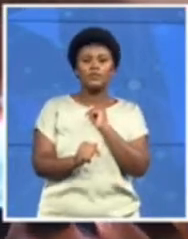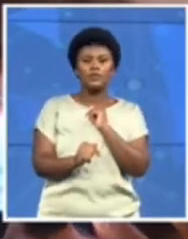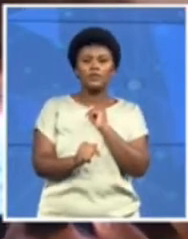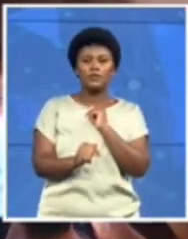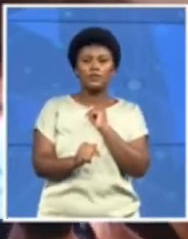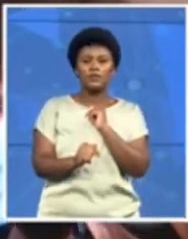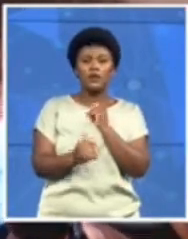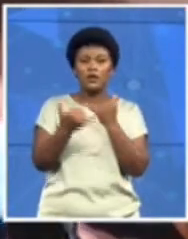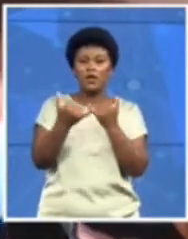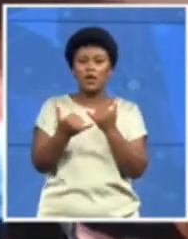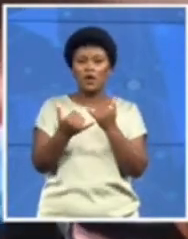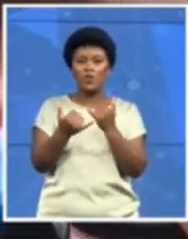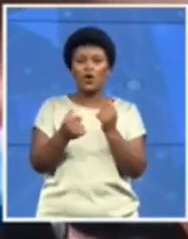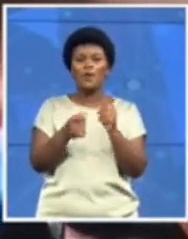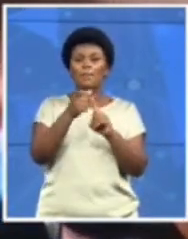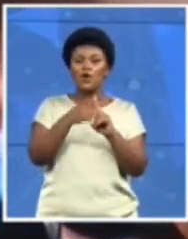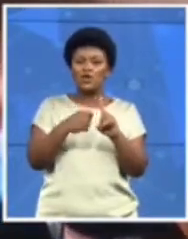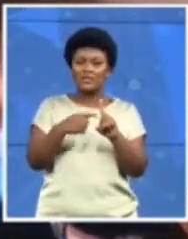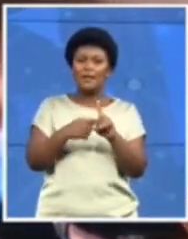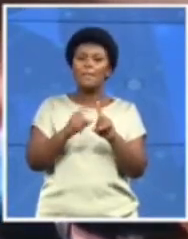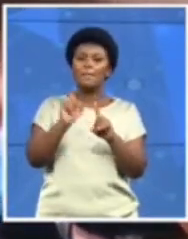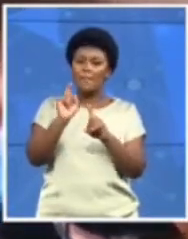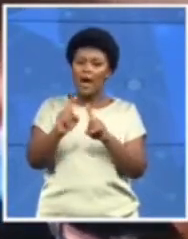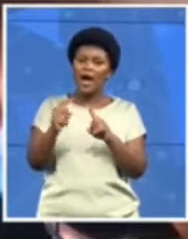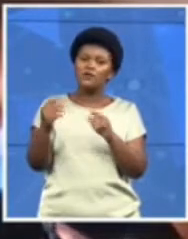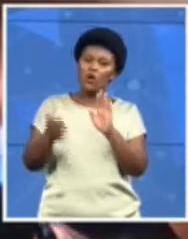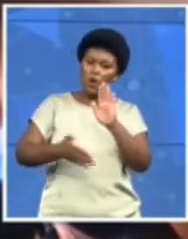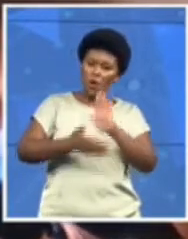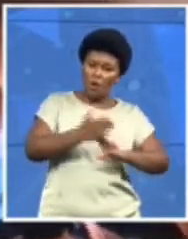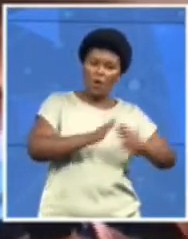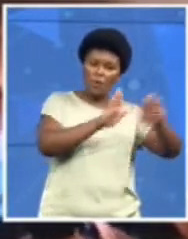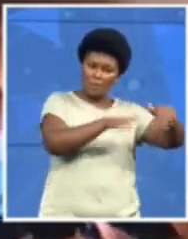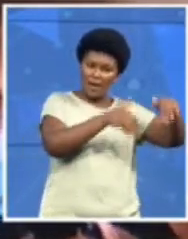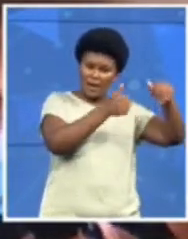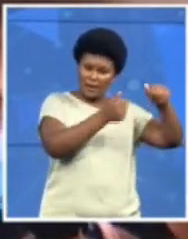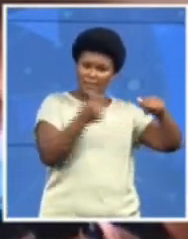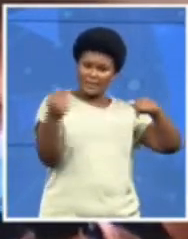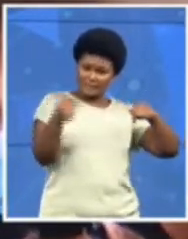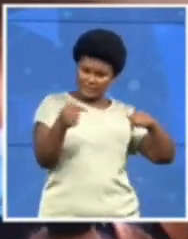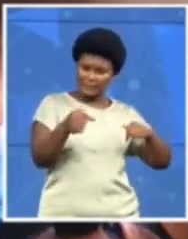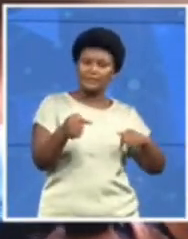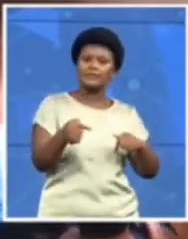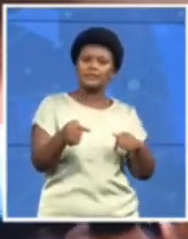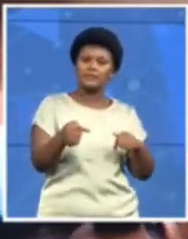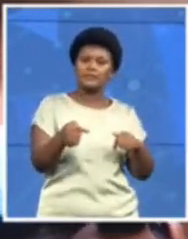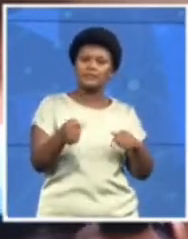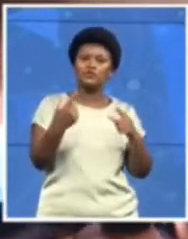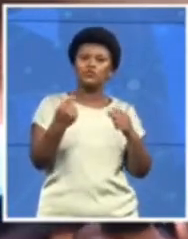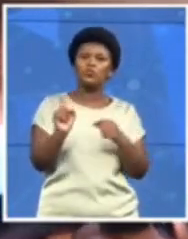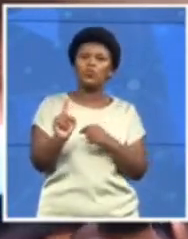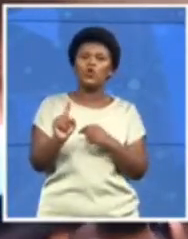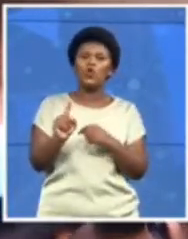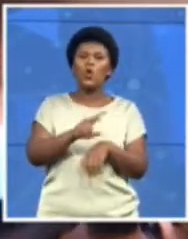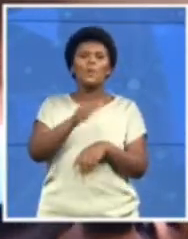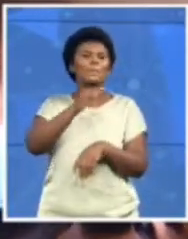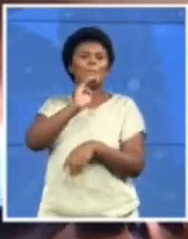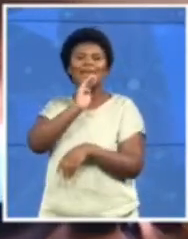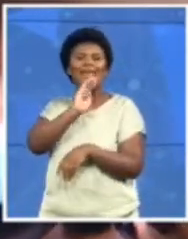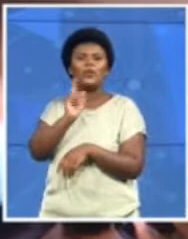to the place of to the crime scene. And that does not necessarily mean that because